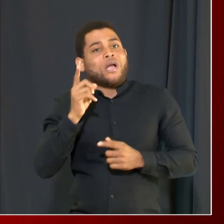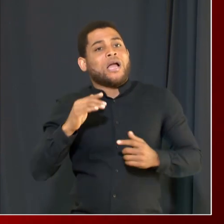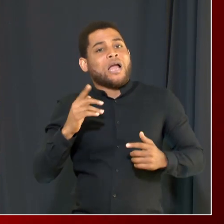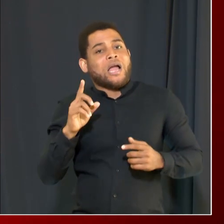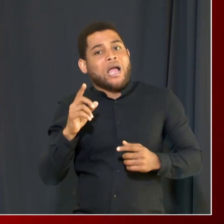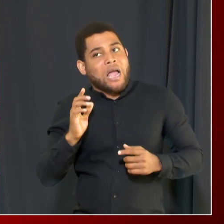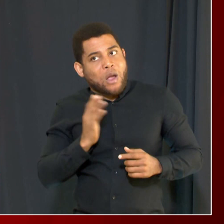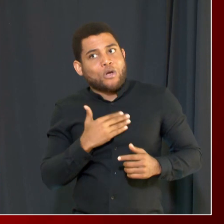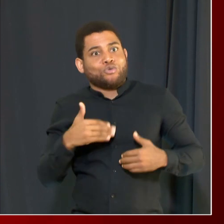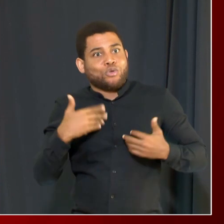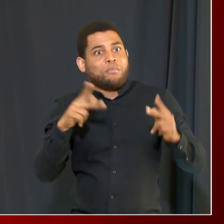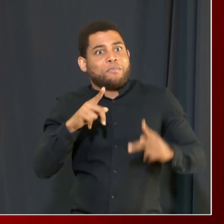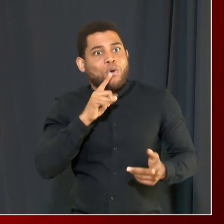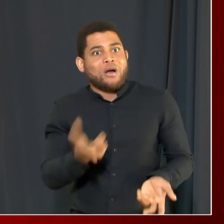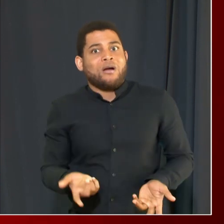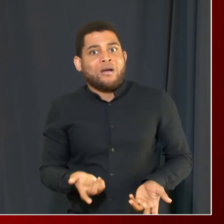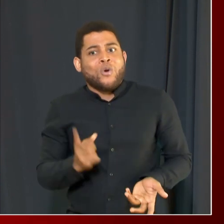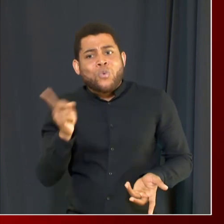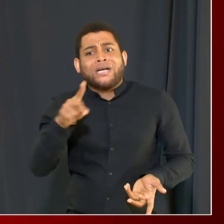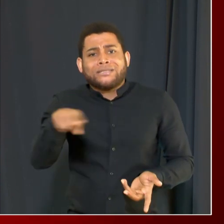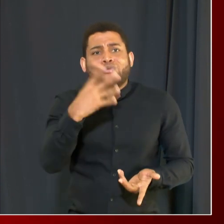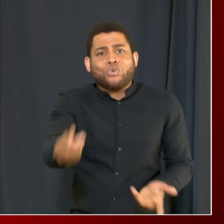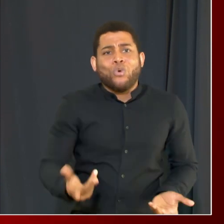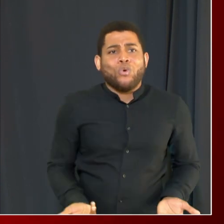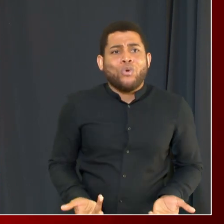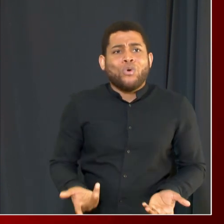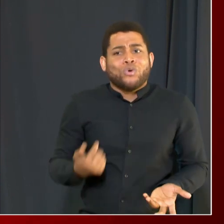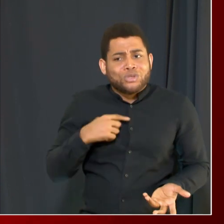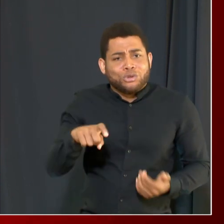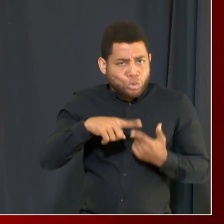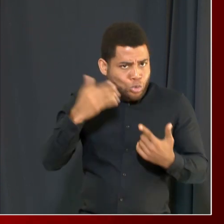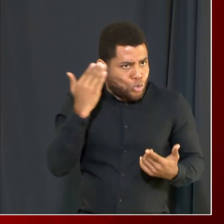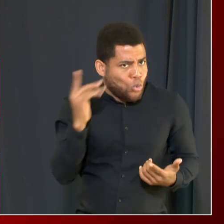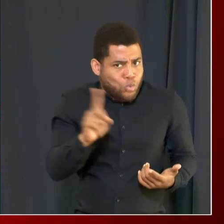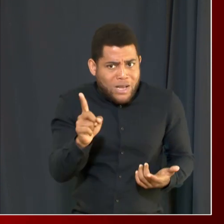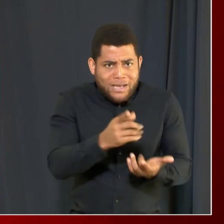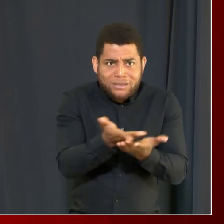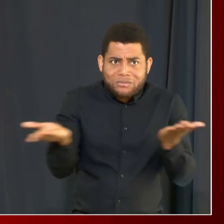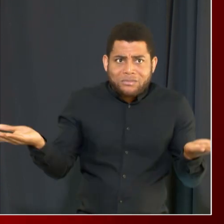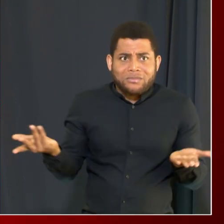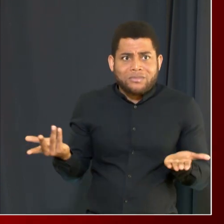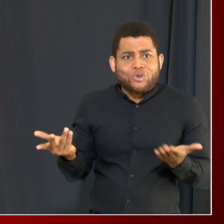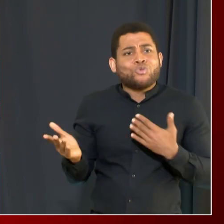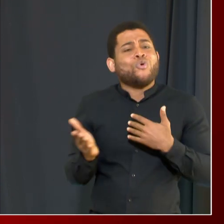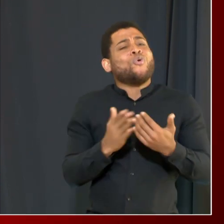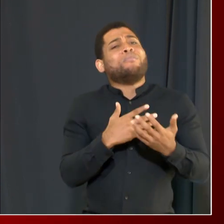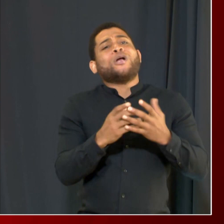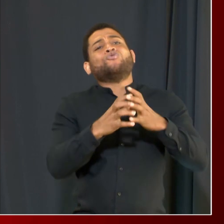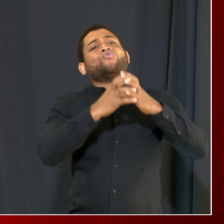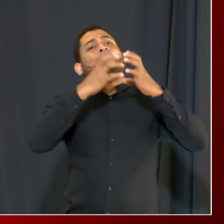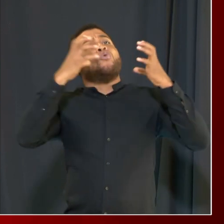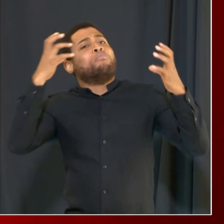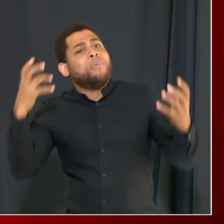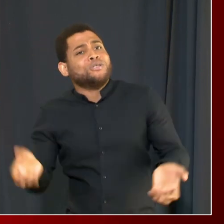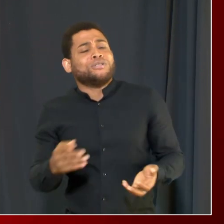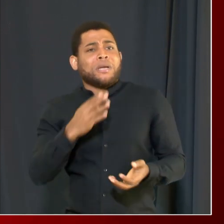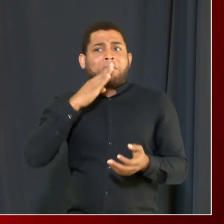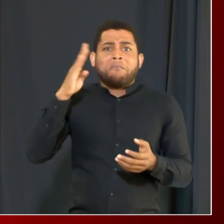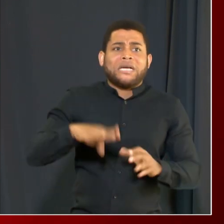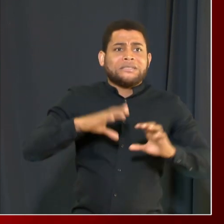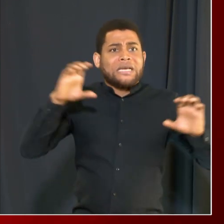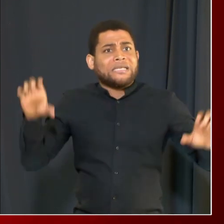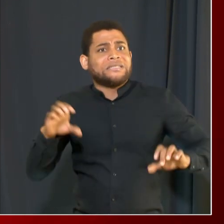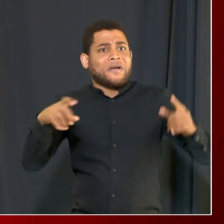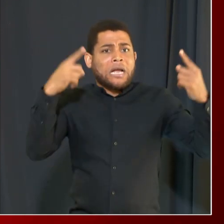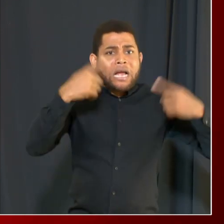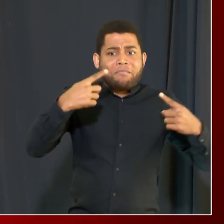many patterns of honestly criminal activity by juveniles in overnight hours when really they should be home or in a safe